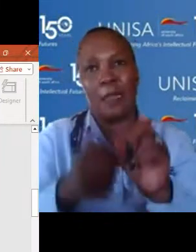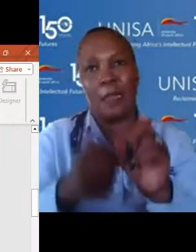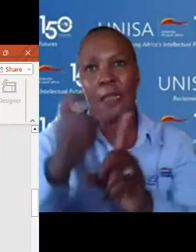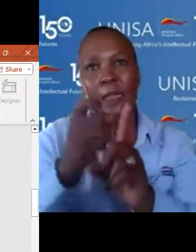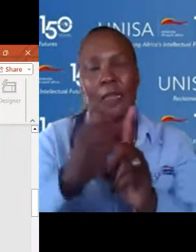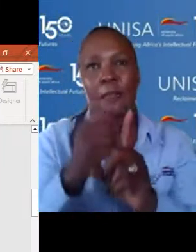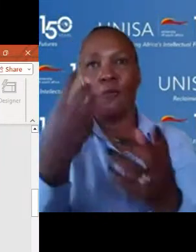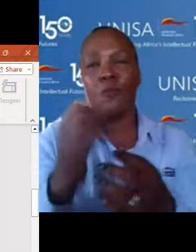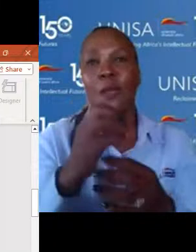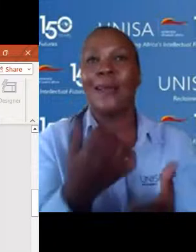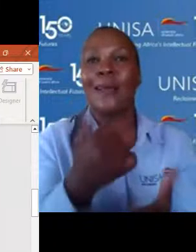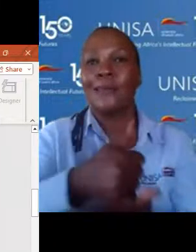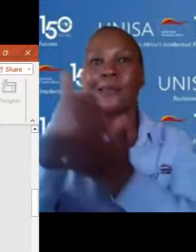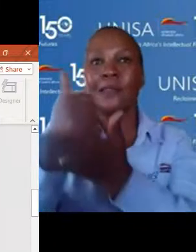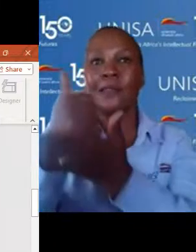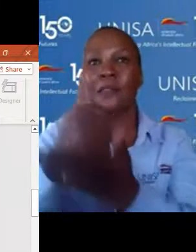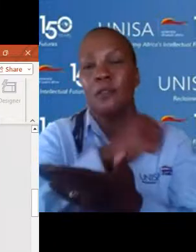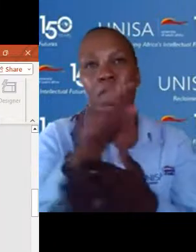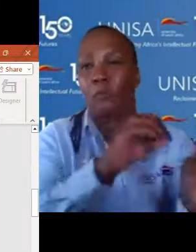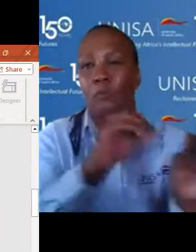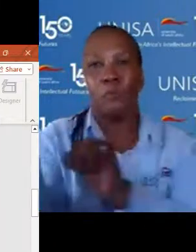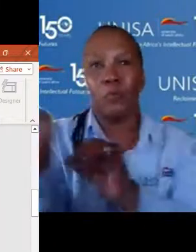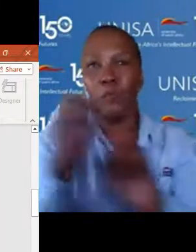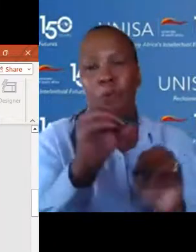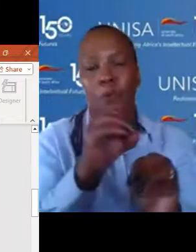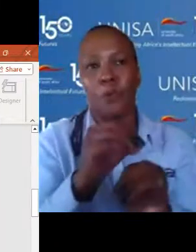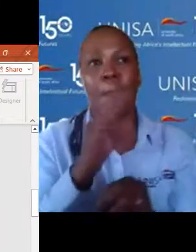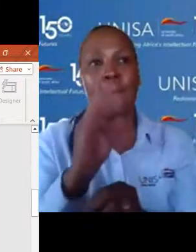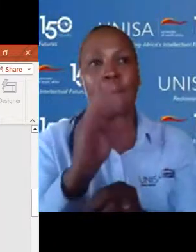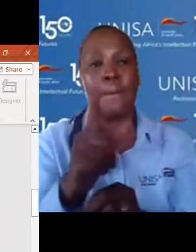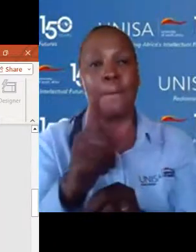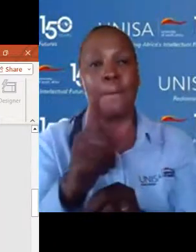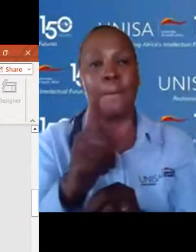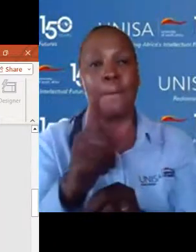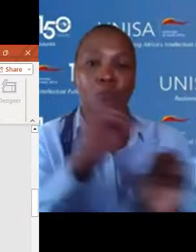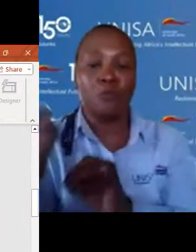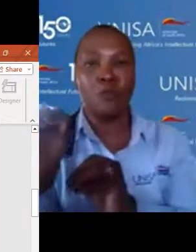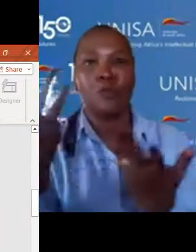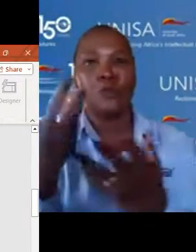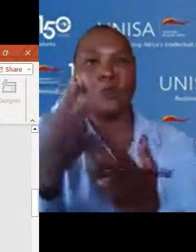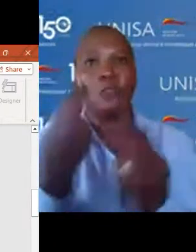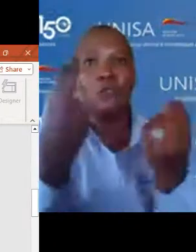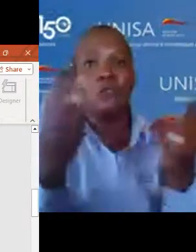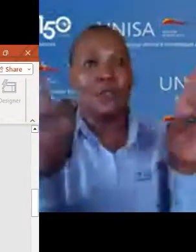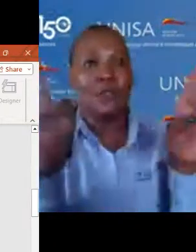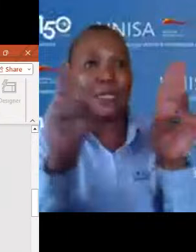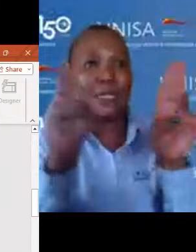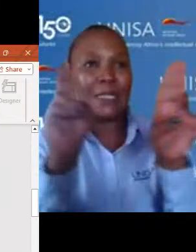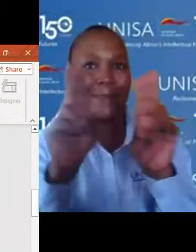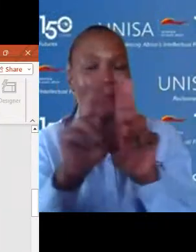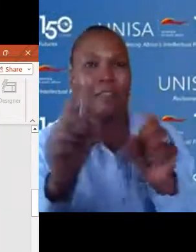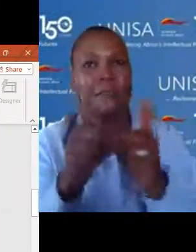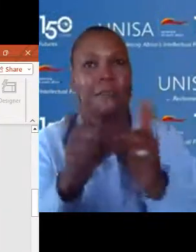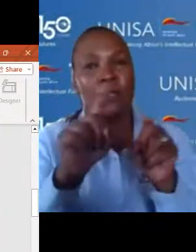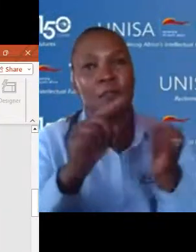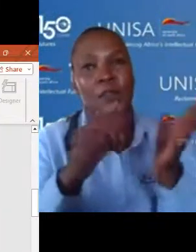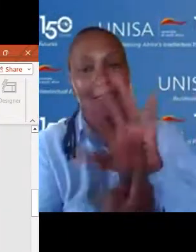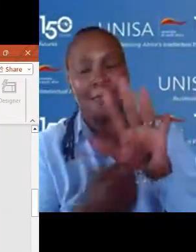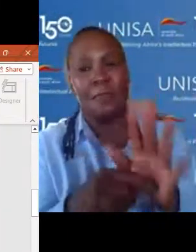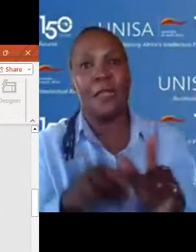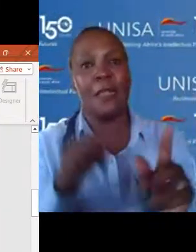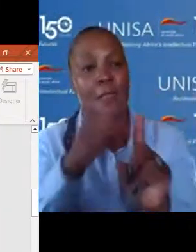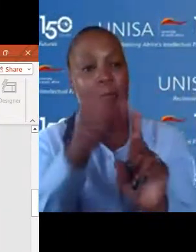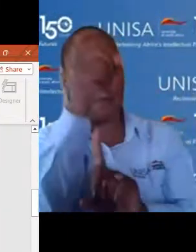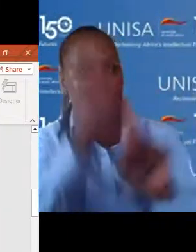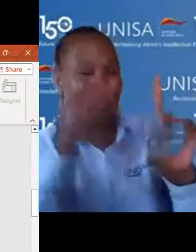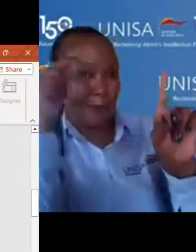practitioner. But when you move to a university, for instance, the person in that, an orientation